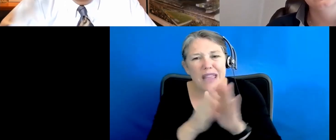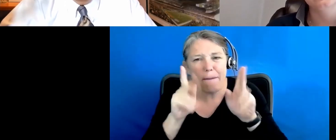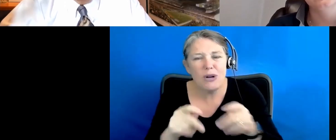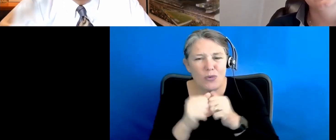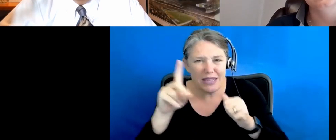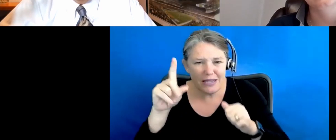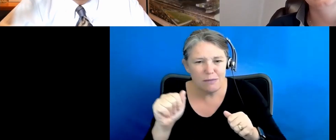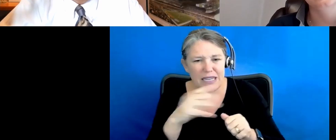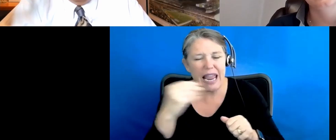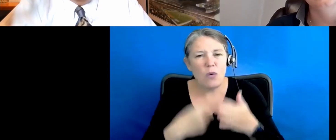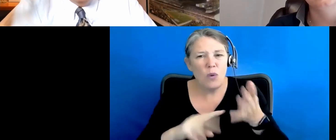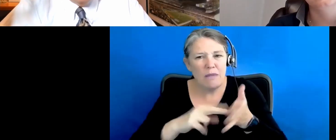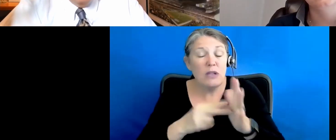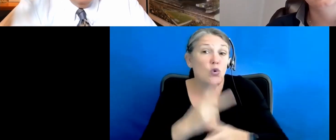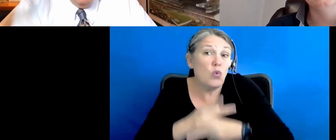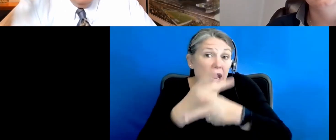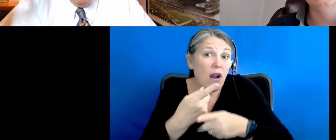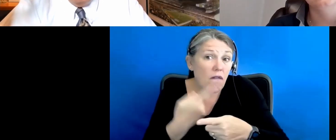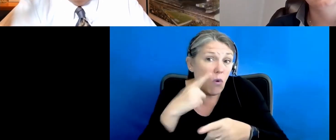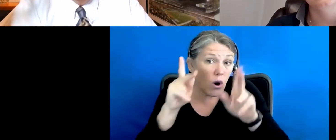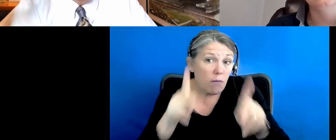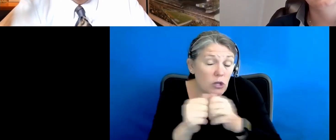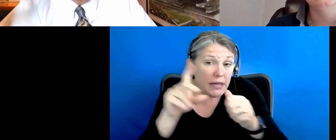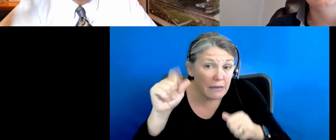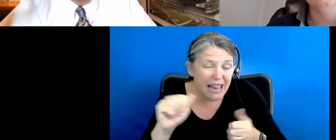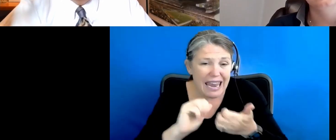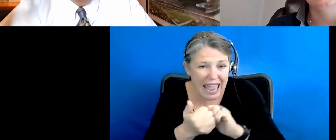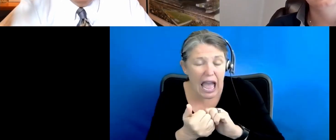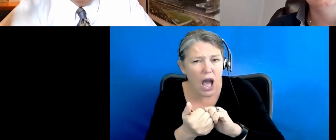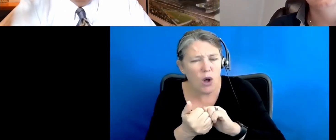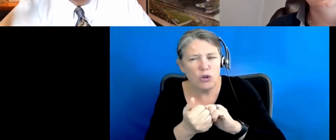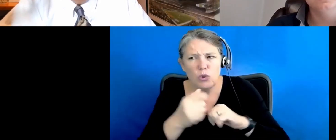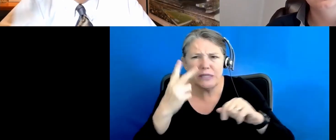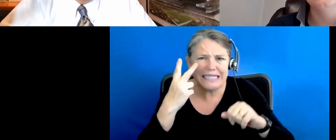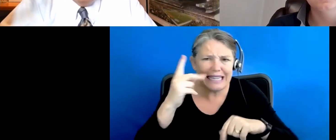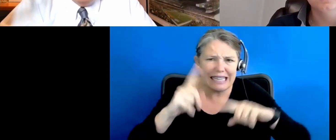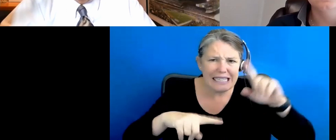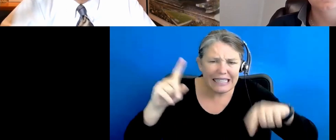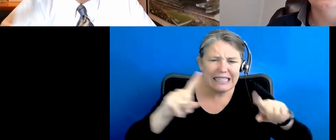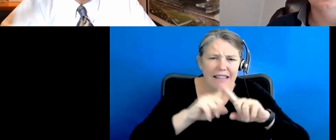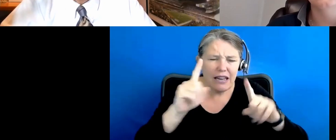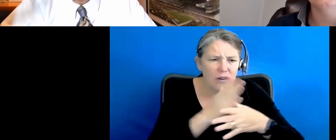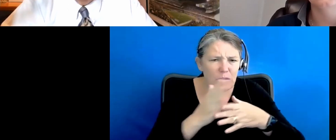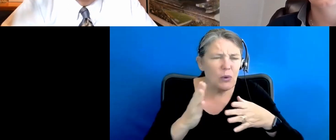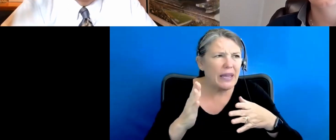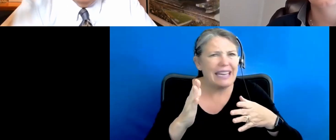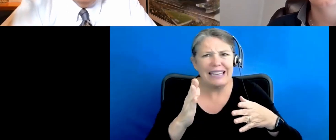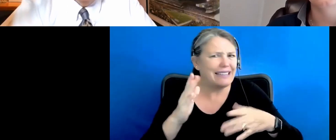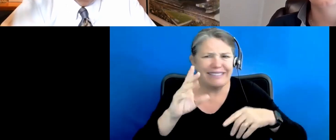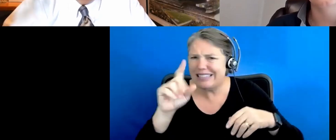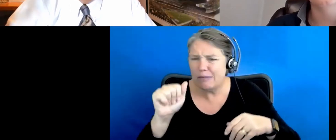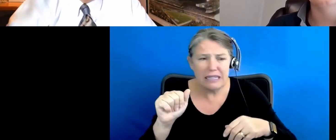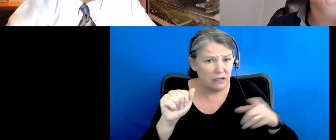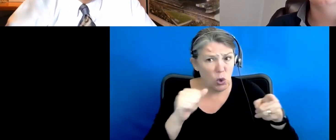for a person with disability, and how to discern one disability type from another, knowing that a spinal cord injuries and the